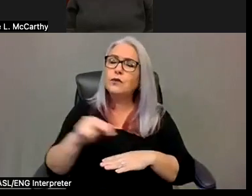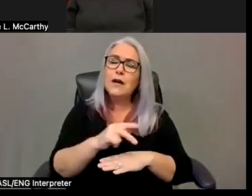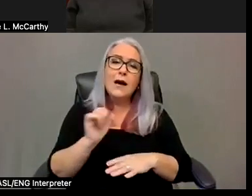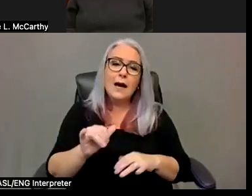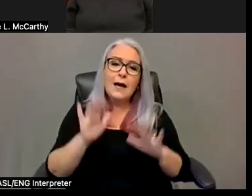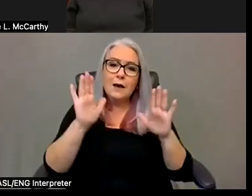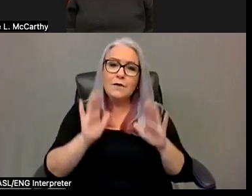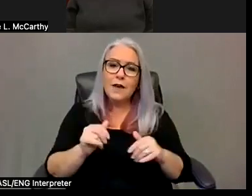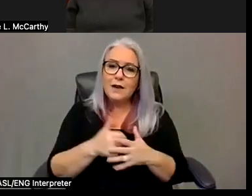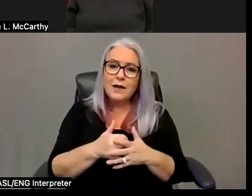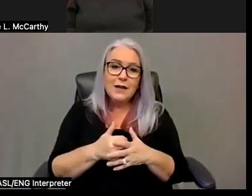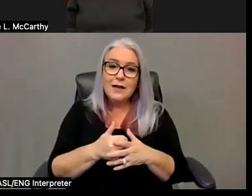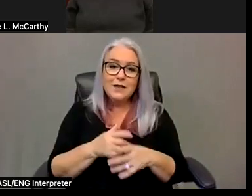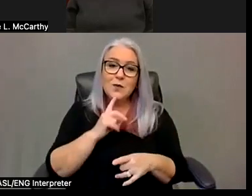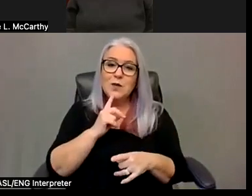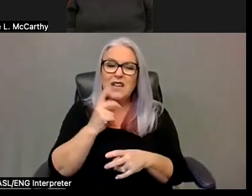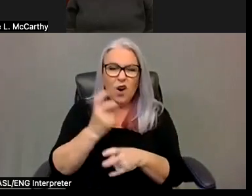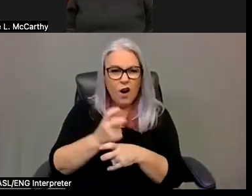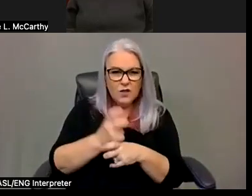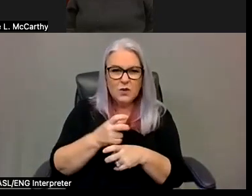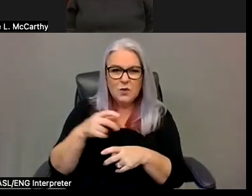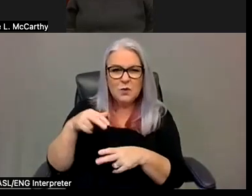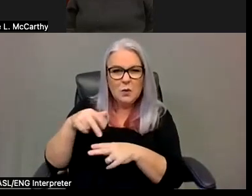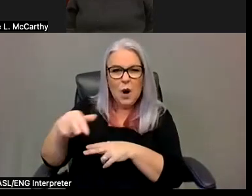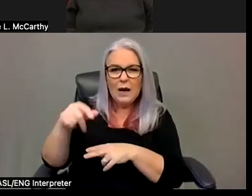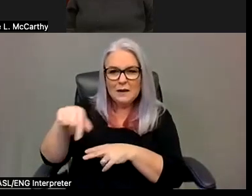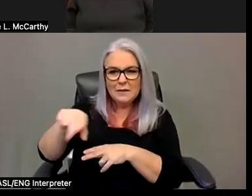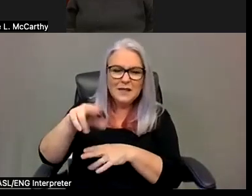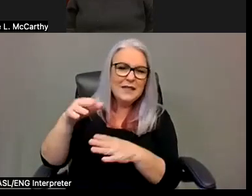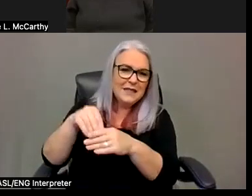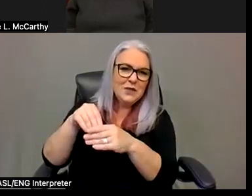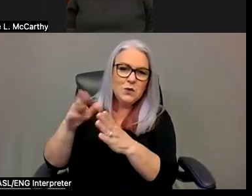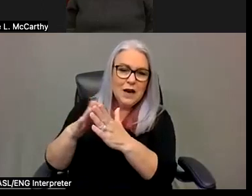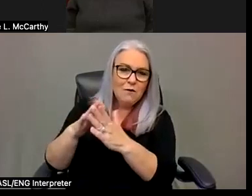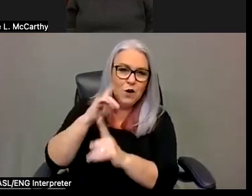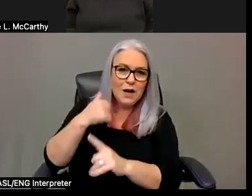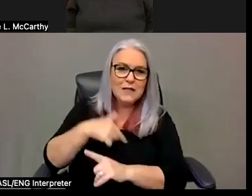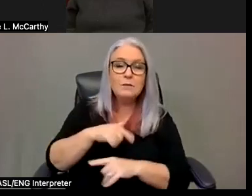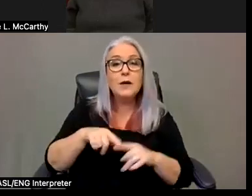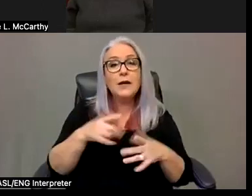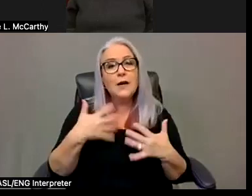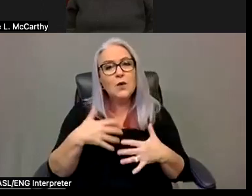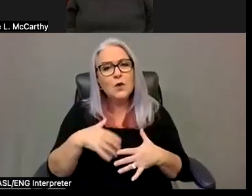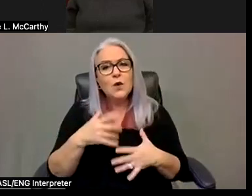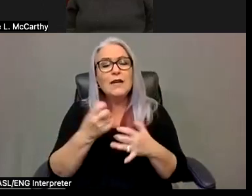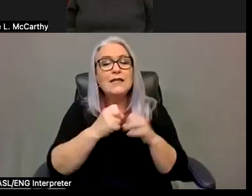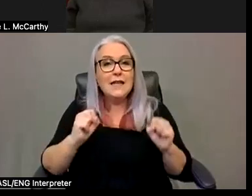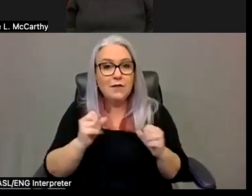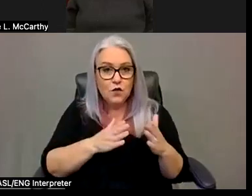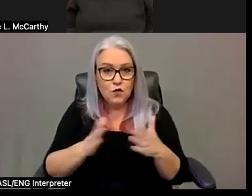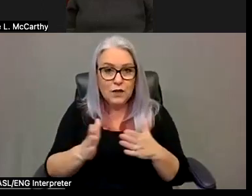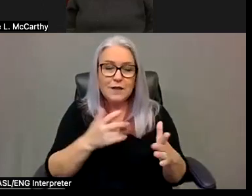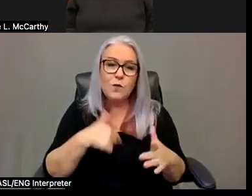live on a mountain, so it's really hard to walk the town. But my concern is that the safe streets that we're trying to hold on